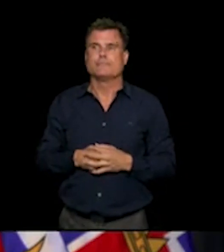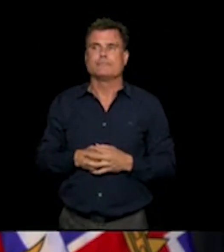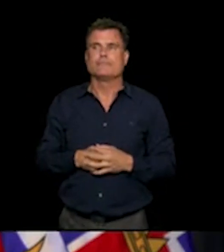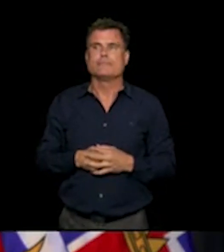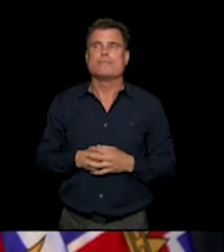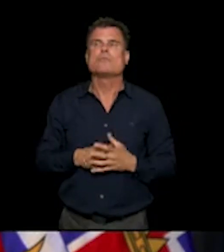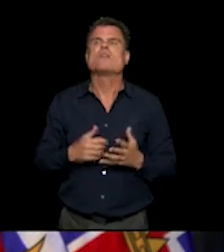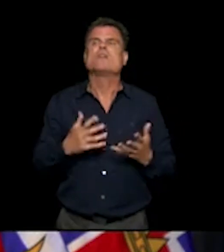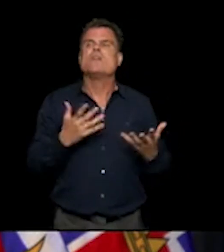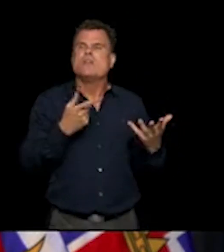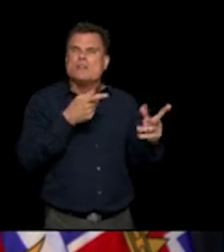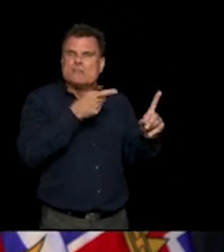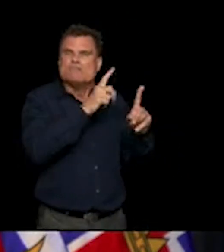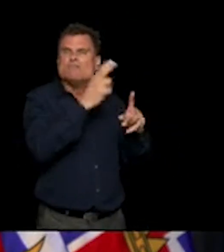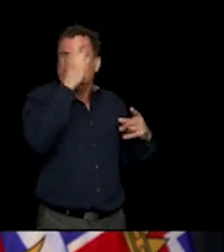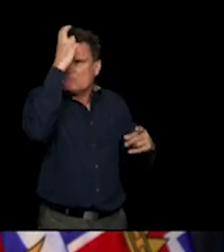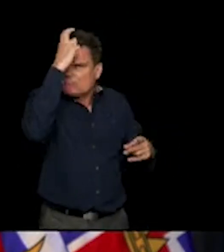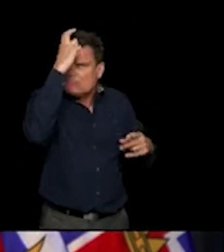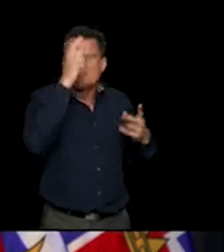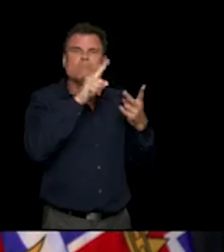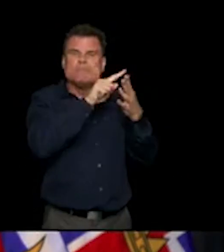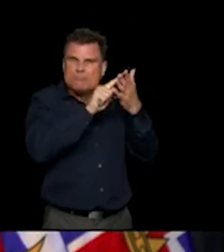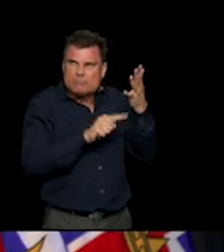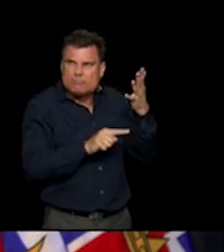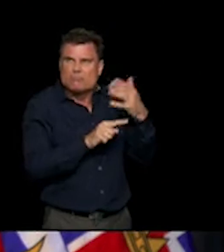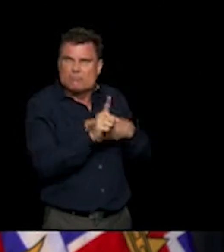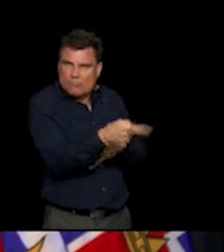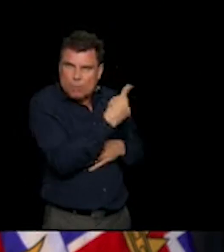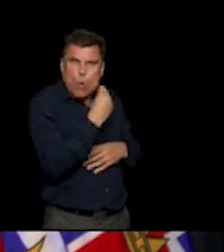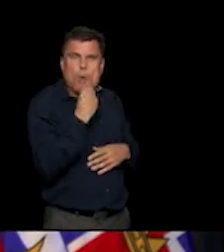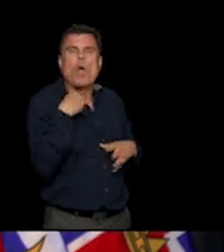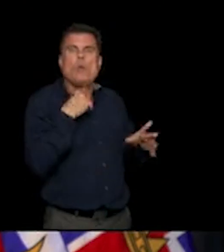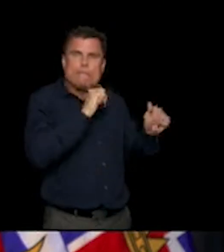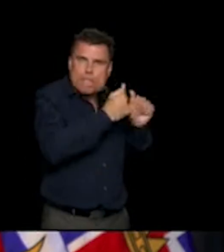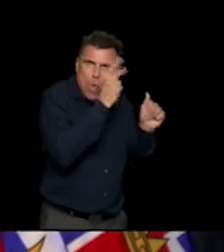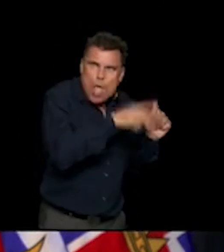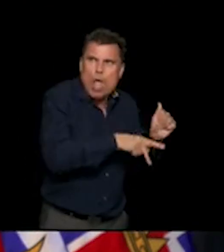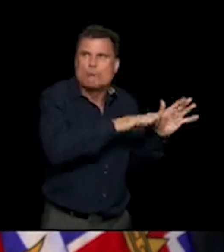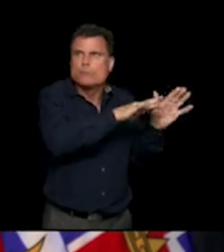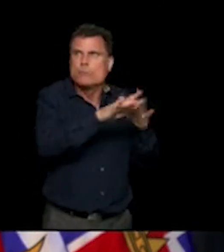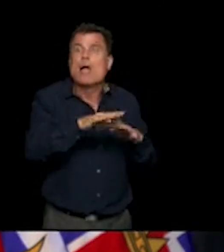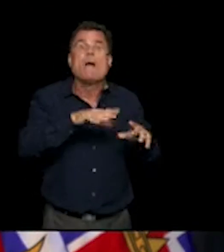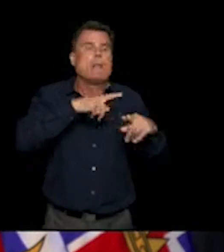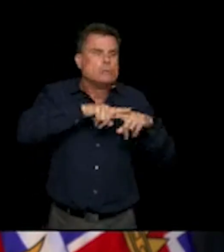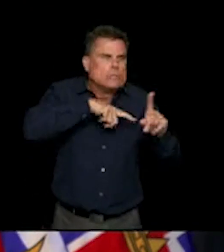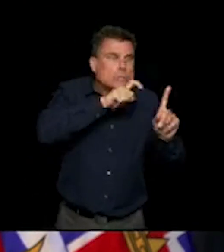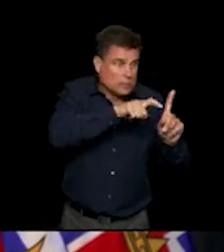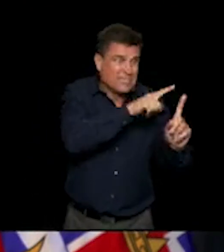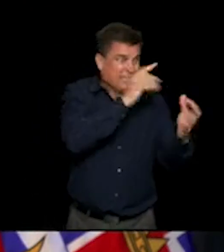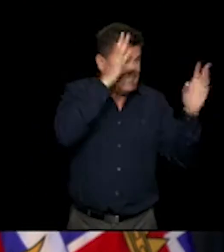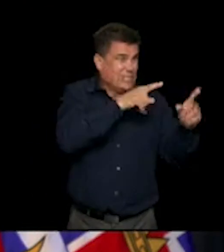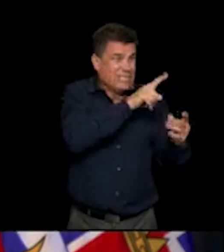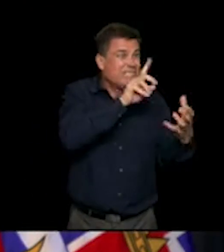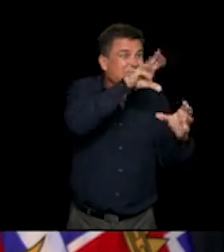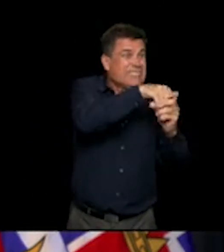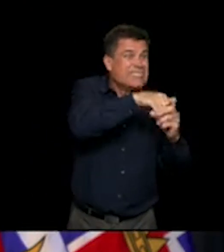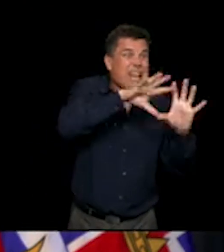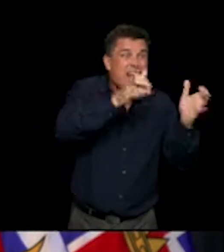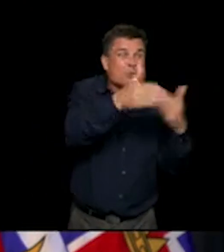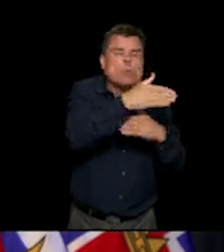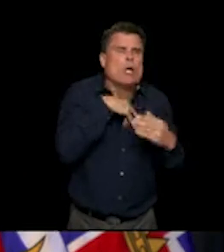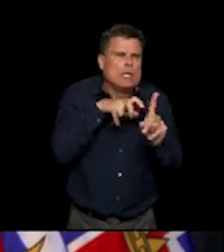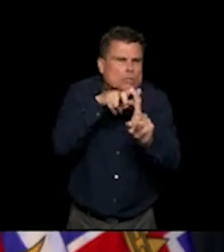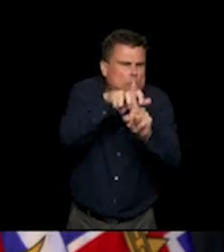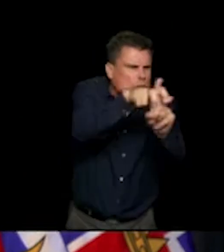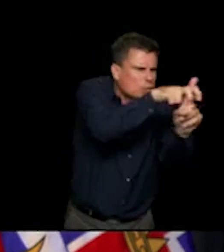if required, based on public health's involvement, there might be testing confirmations, there might be a series of steps. If it